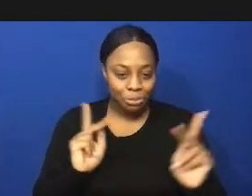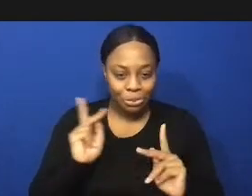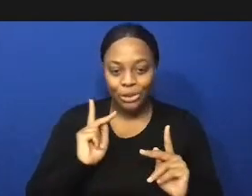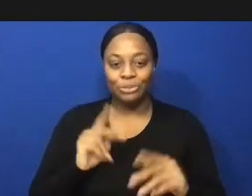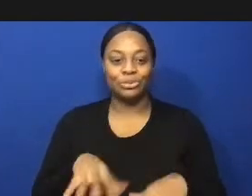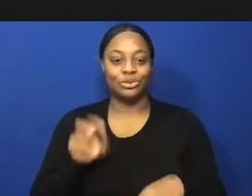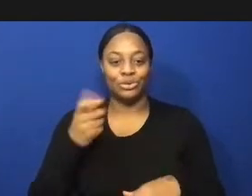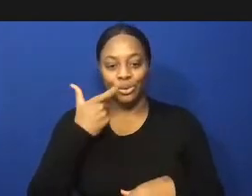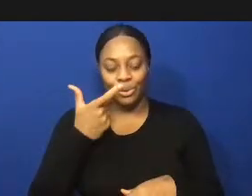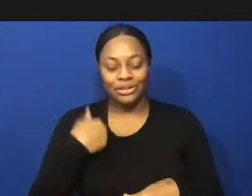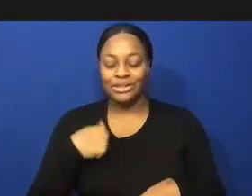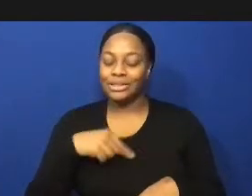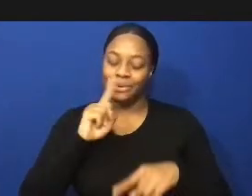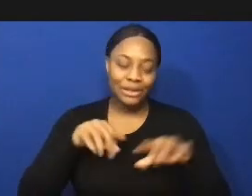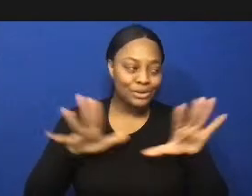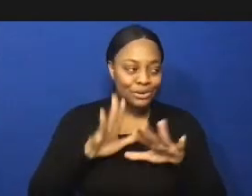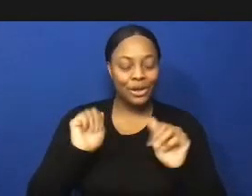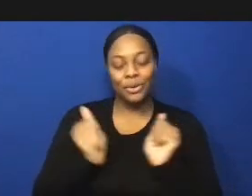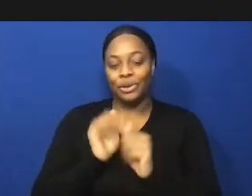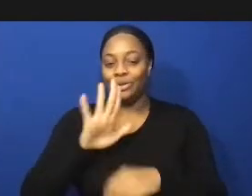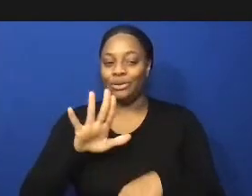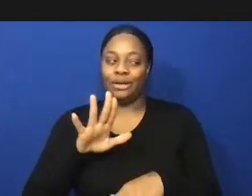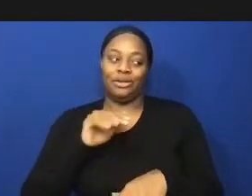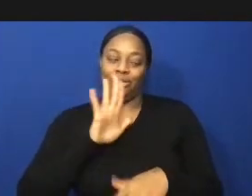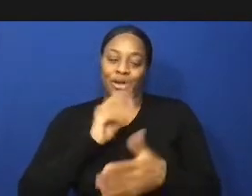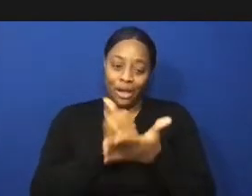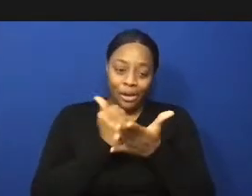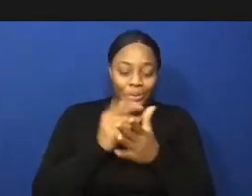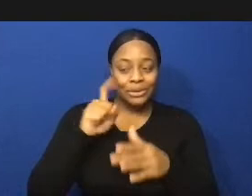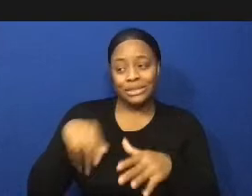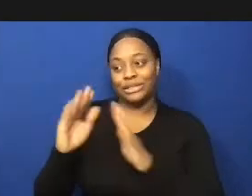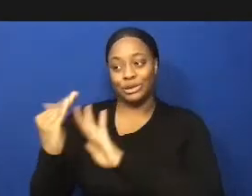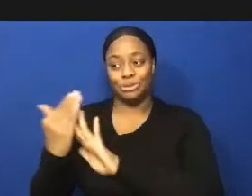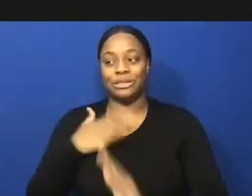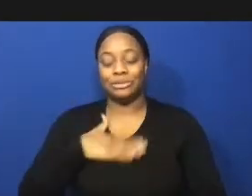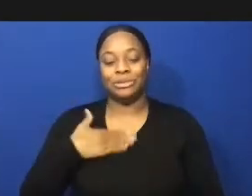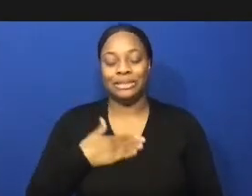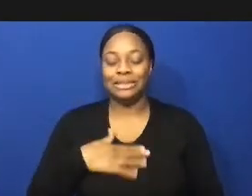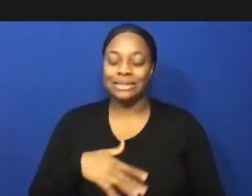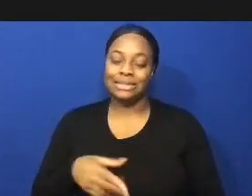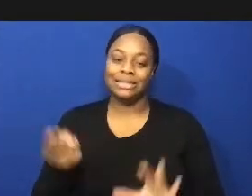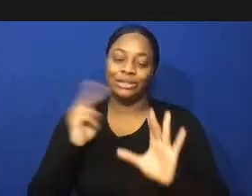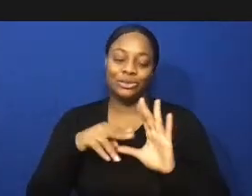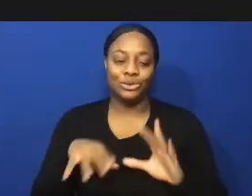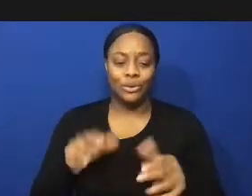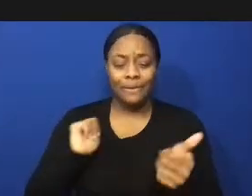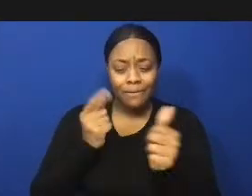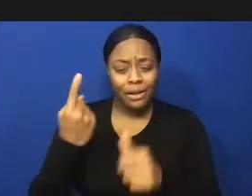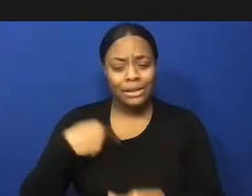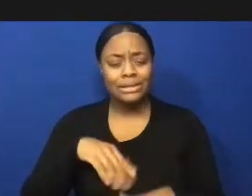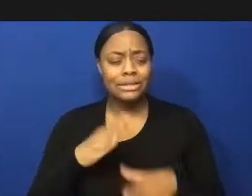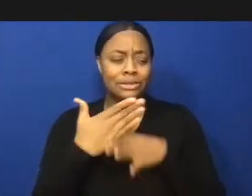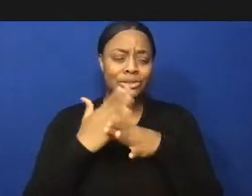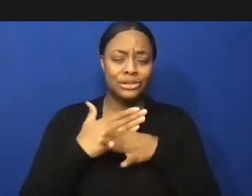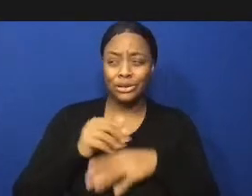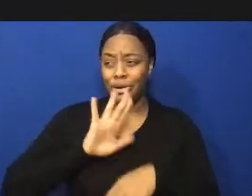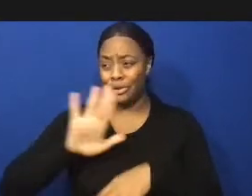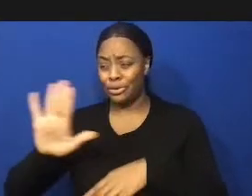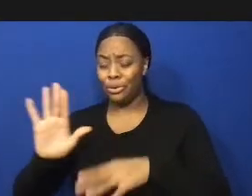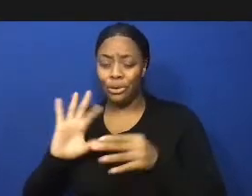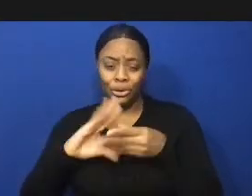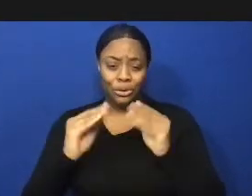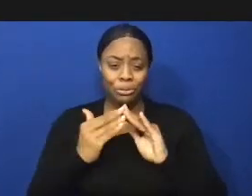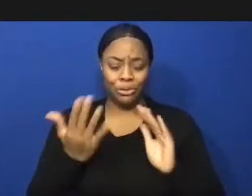can't do that without your help and your community. So please subscribe, follow us, and share with your